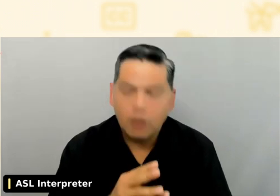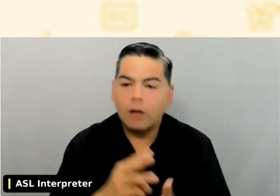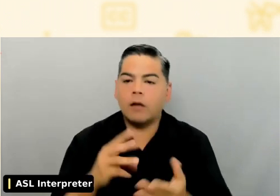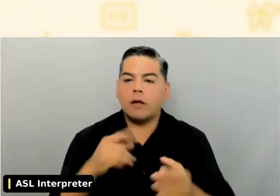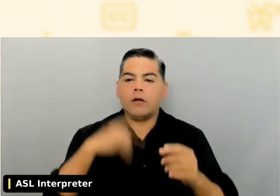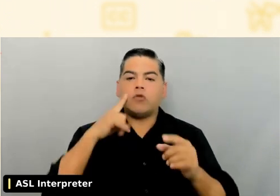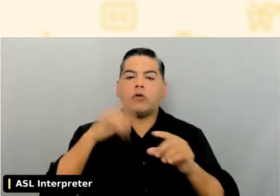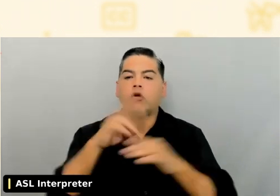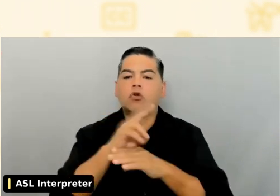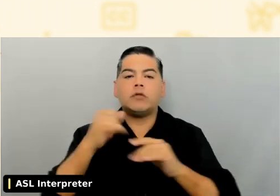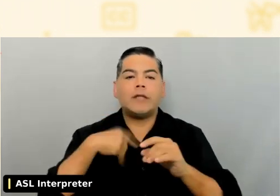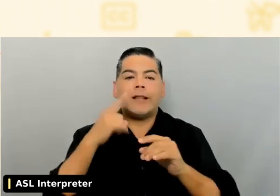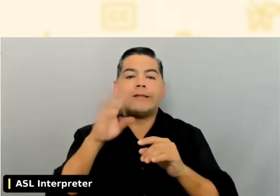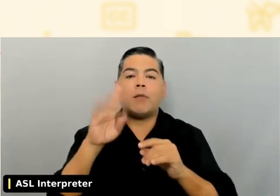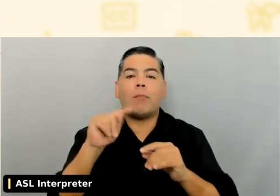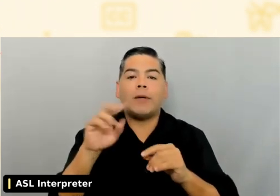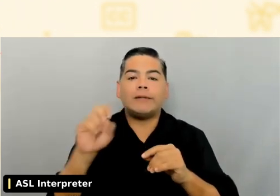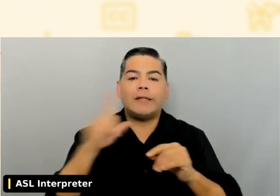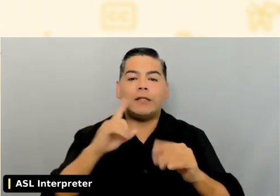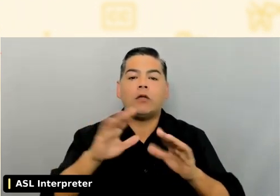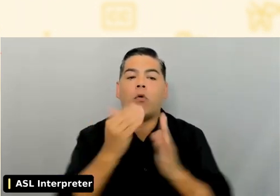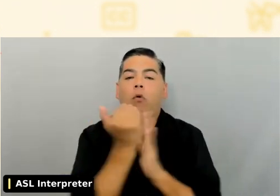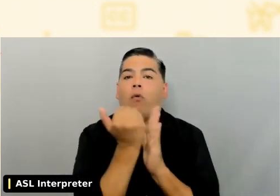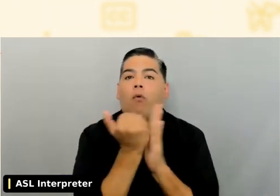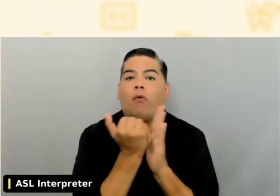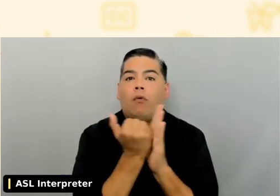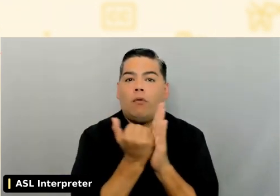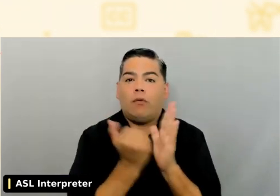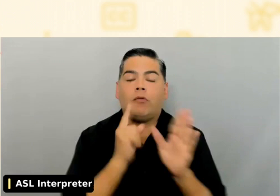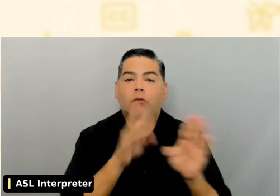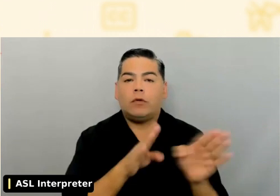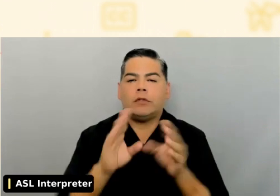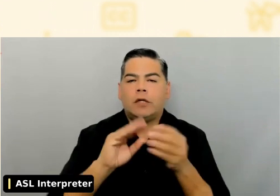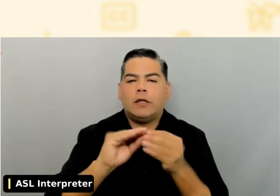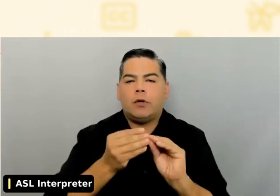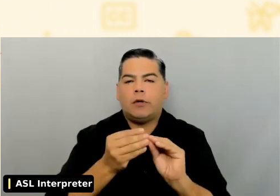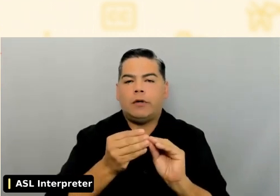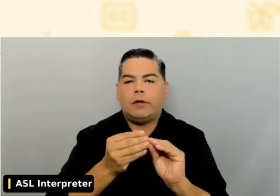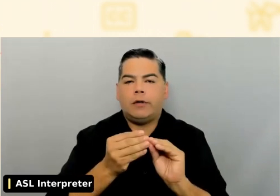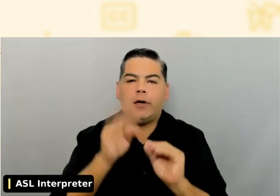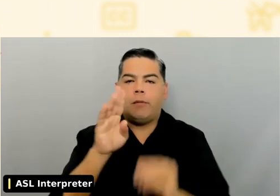and the ordered list is numbered button.